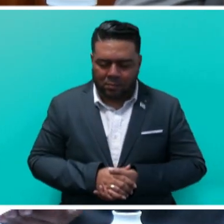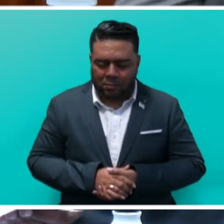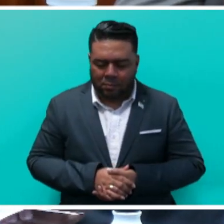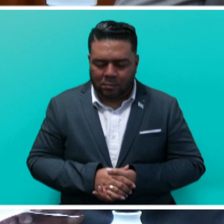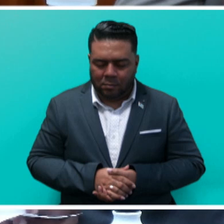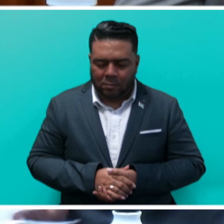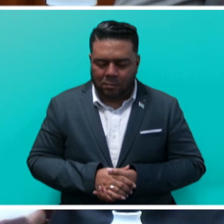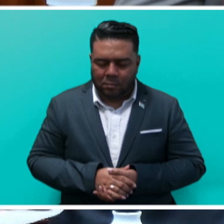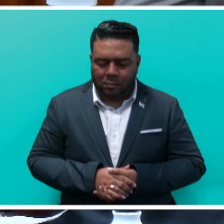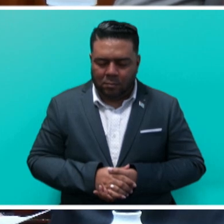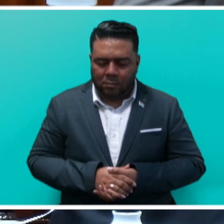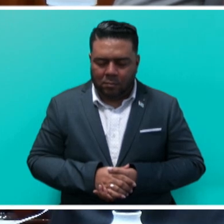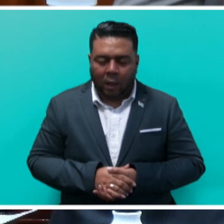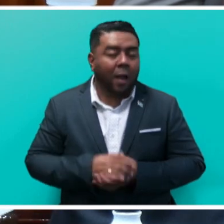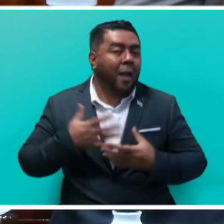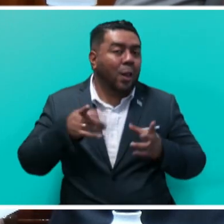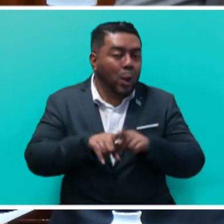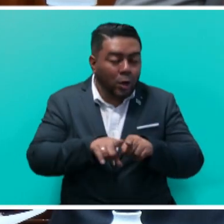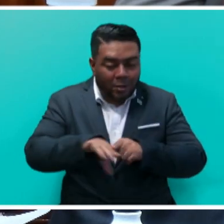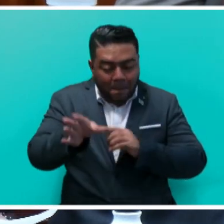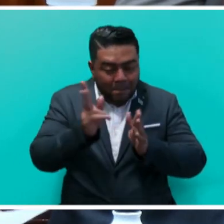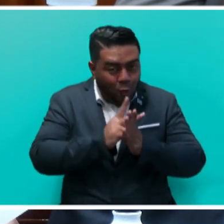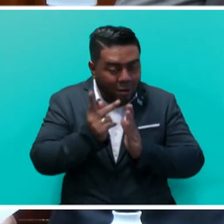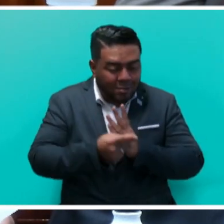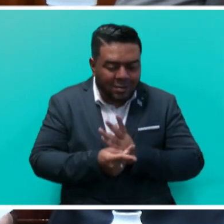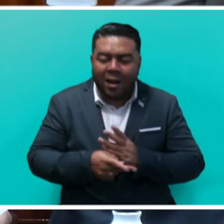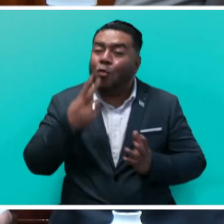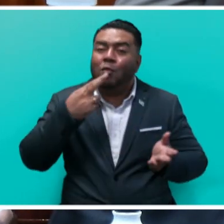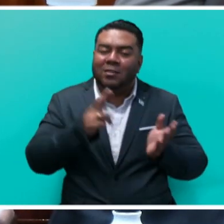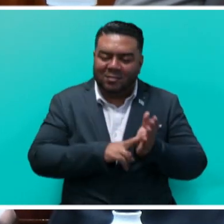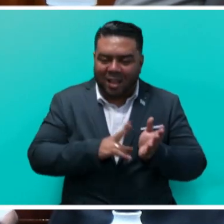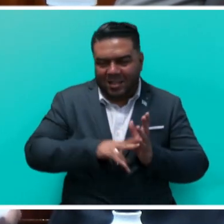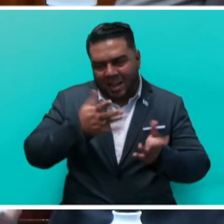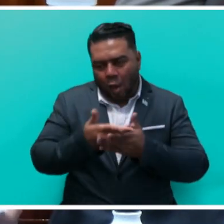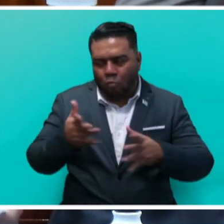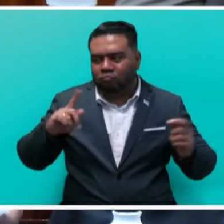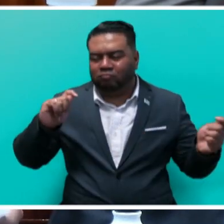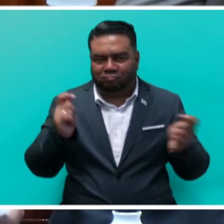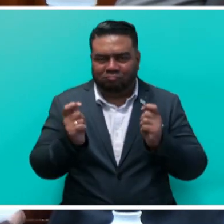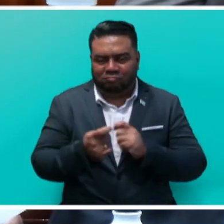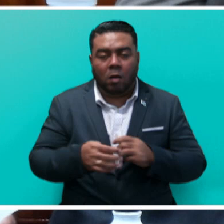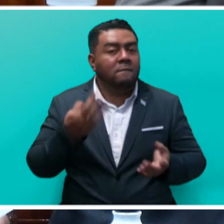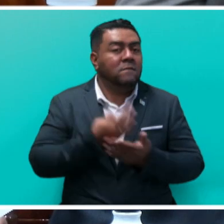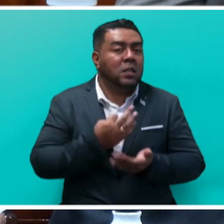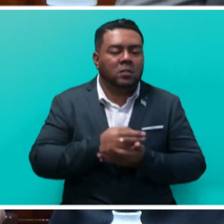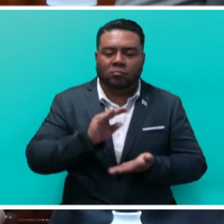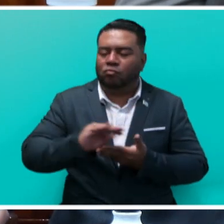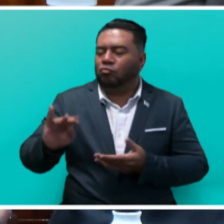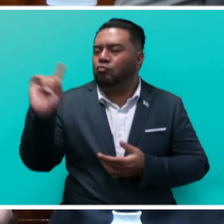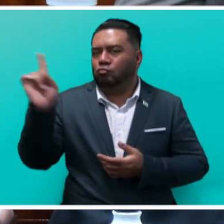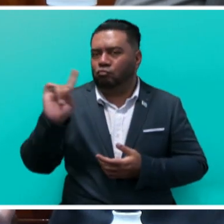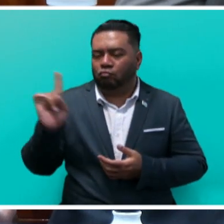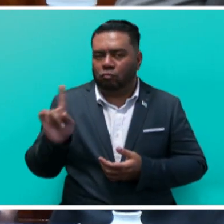products. As such, the registrar is now amended to provide that no fees to be charged from